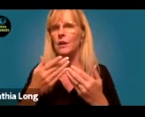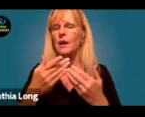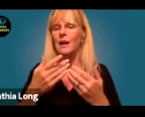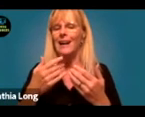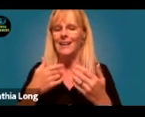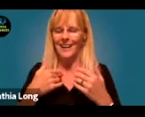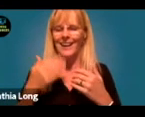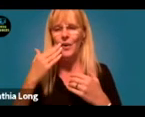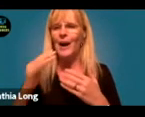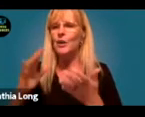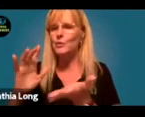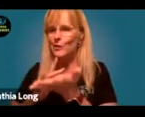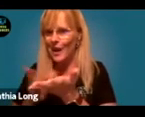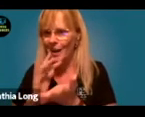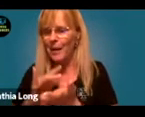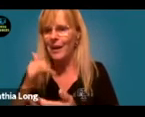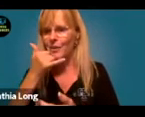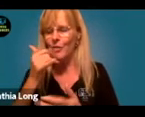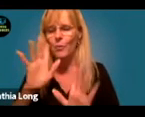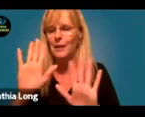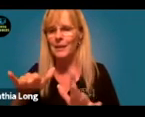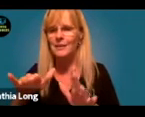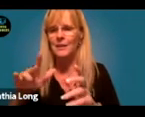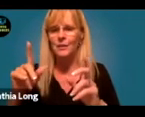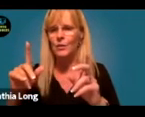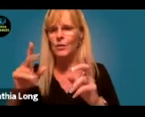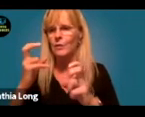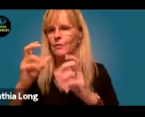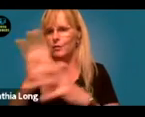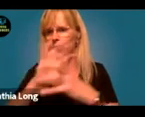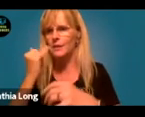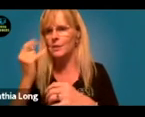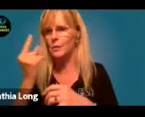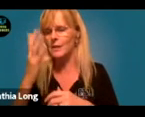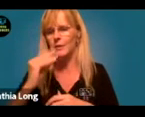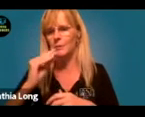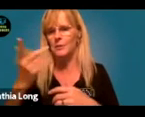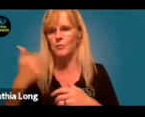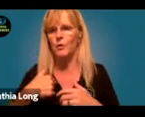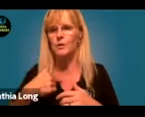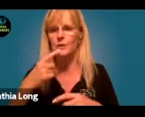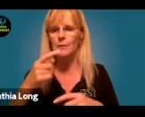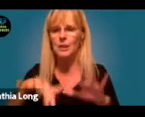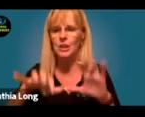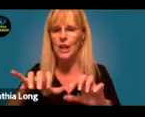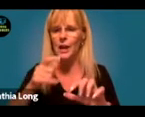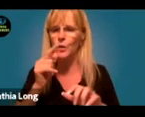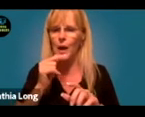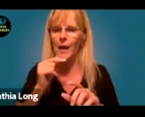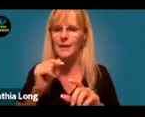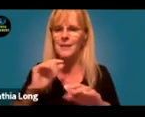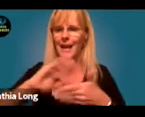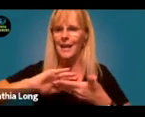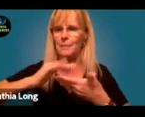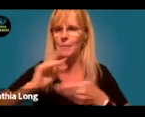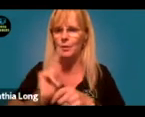easier. I know how to use it on the iPad and the phone, but it gets a little confusing if someone's never experienced it before. So tell me in the chat who